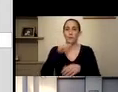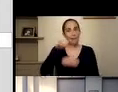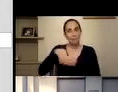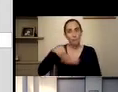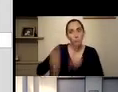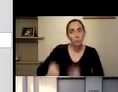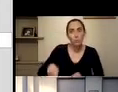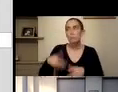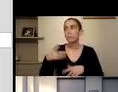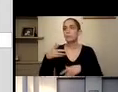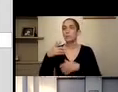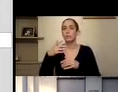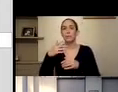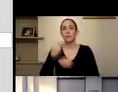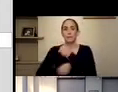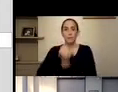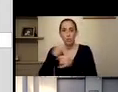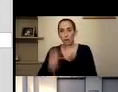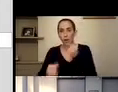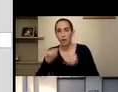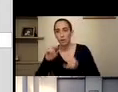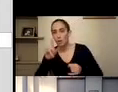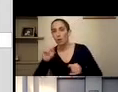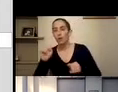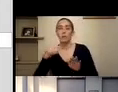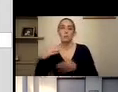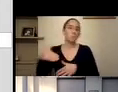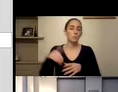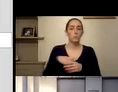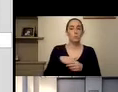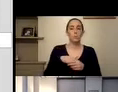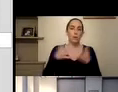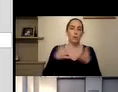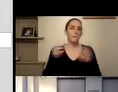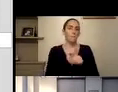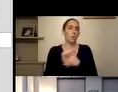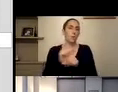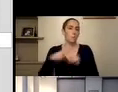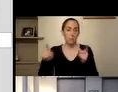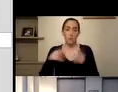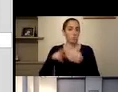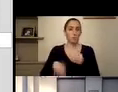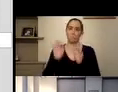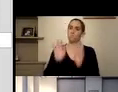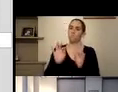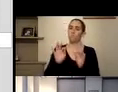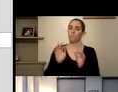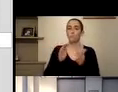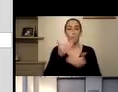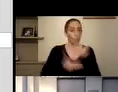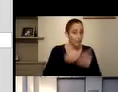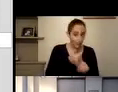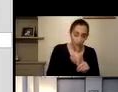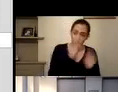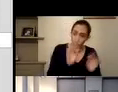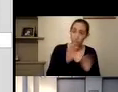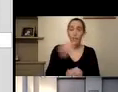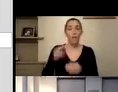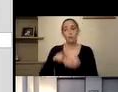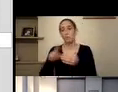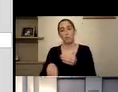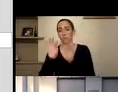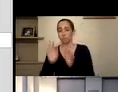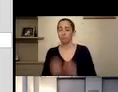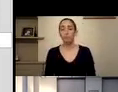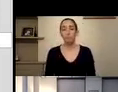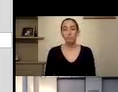were all doing on top of it. So it was a great audit process and great result at the end. But so what I'm